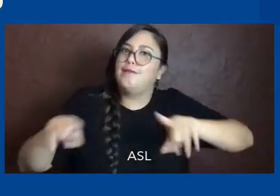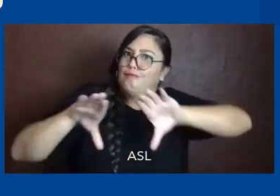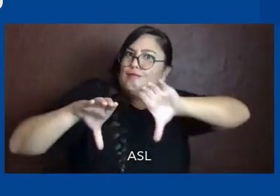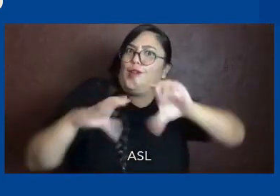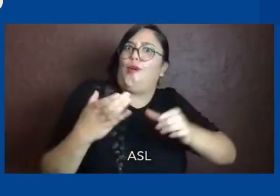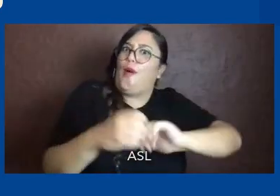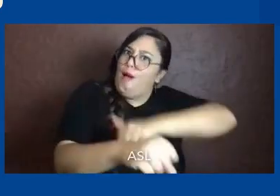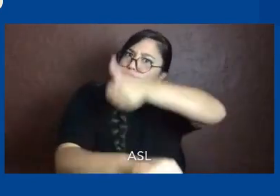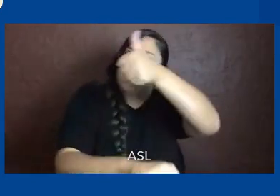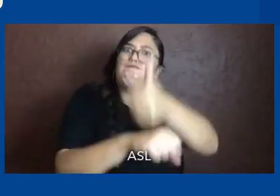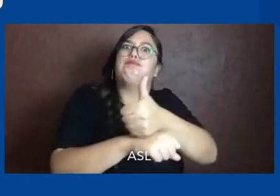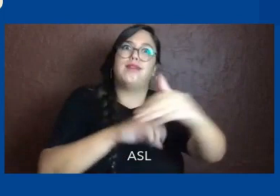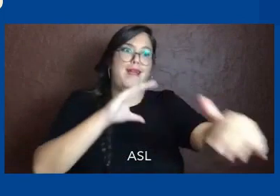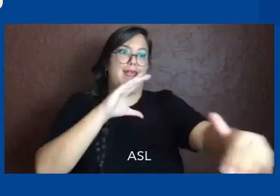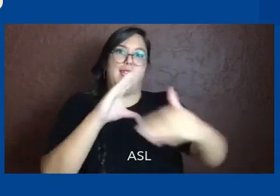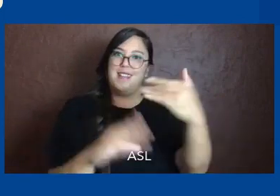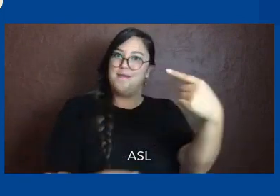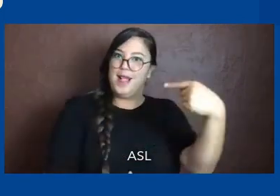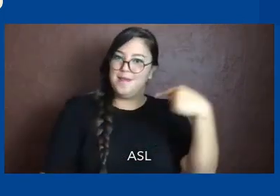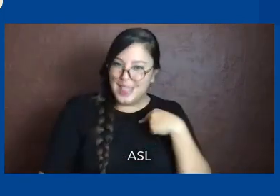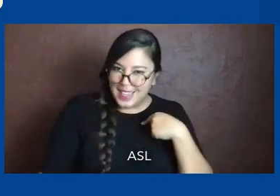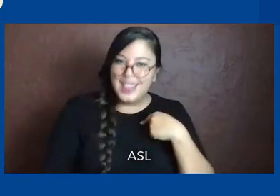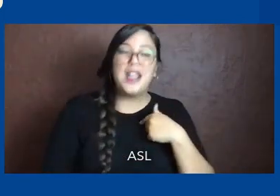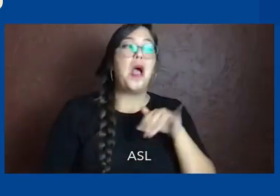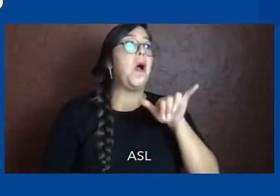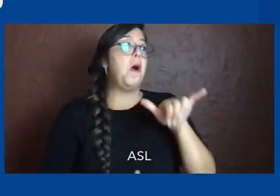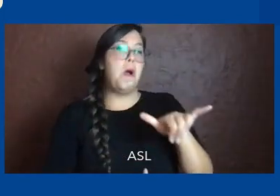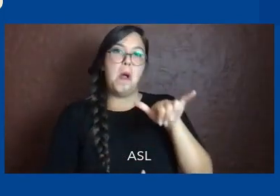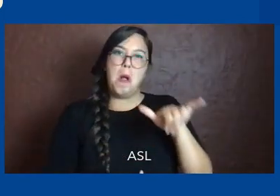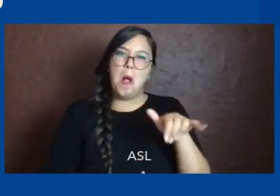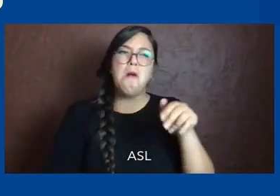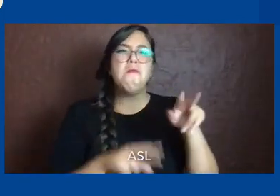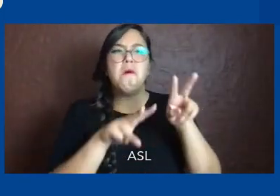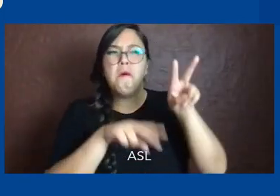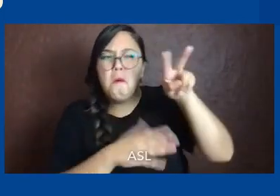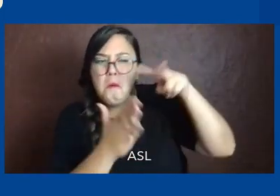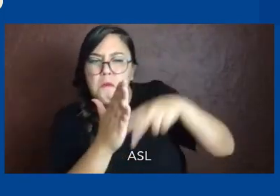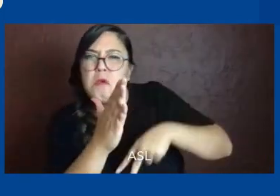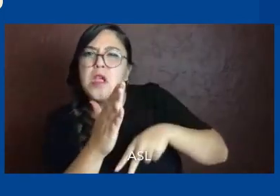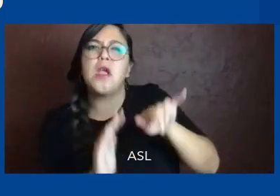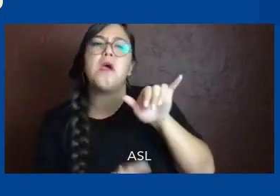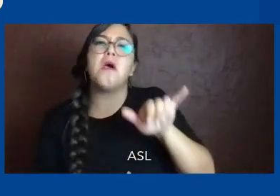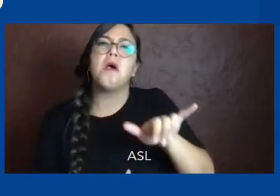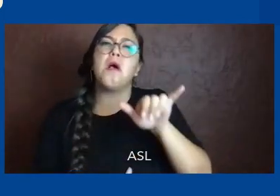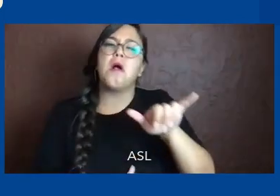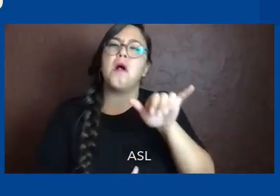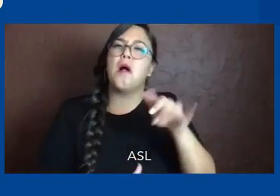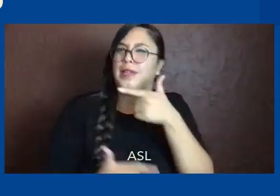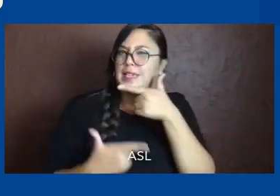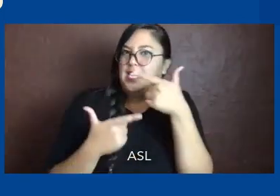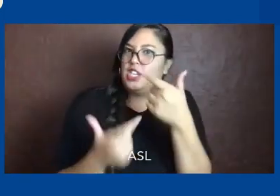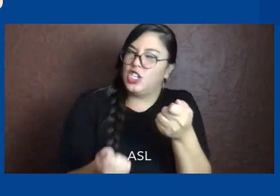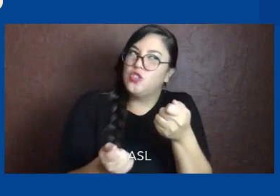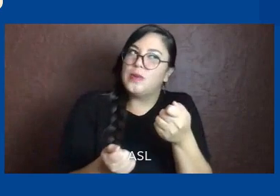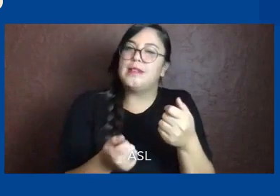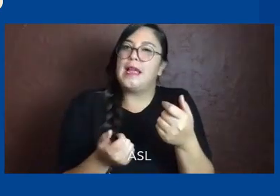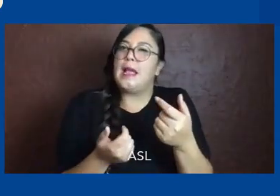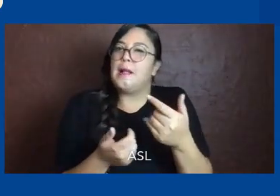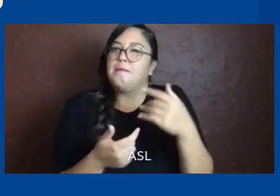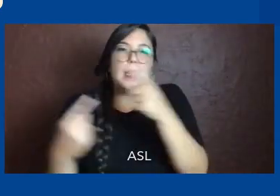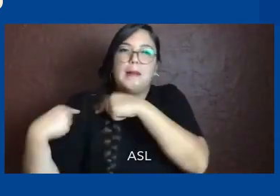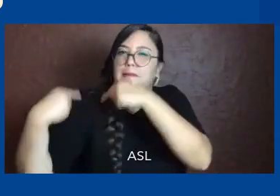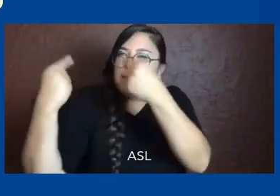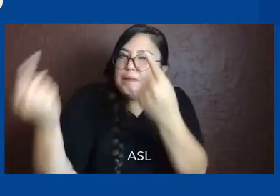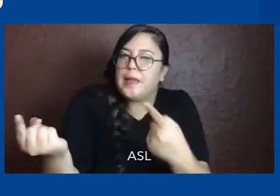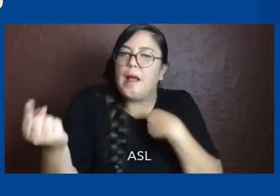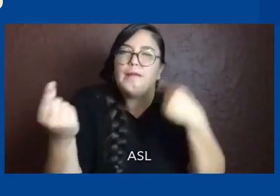in my inbox. And it was so many of the things that I may have like had a passing thought about over the years of, wouldn't